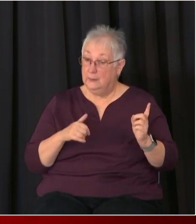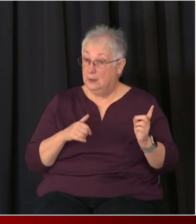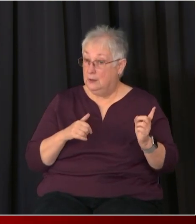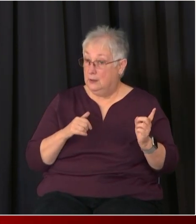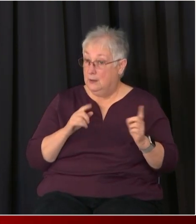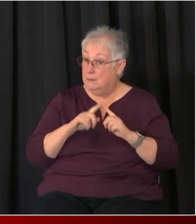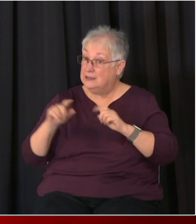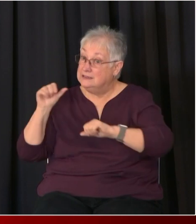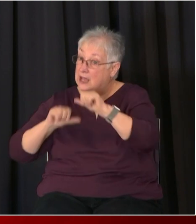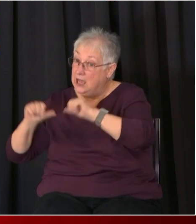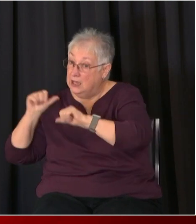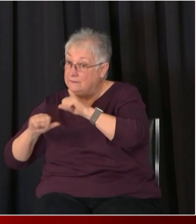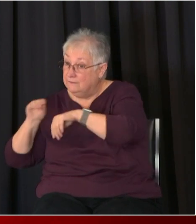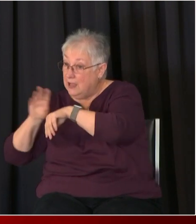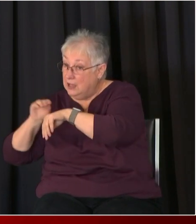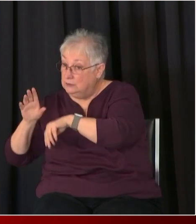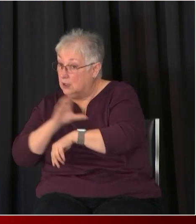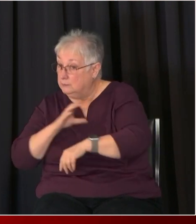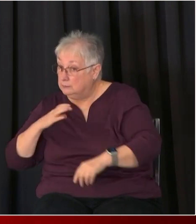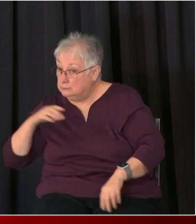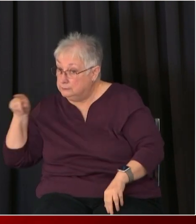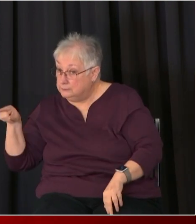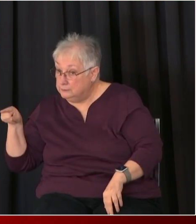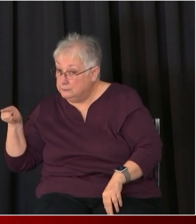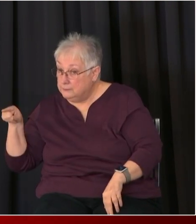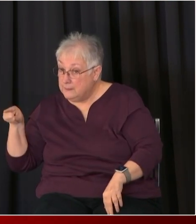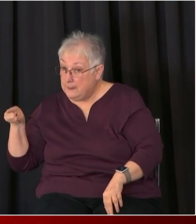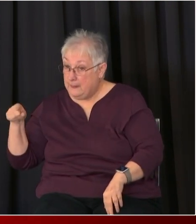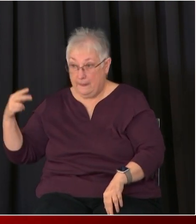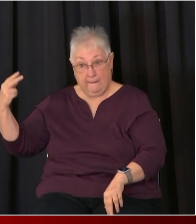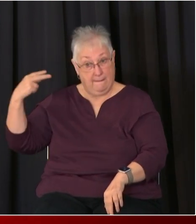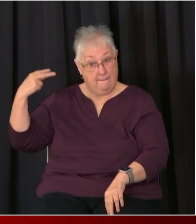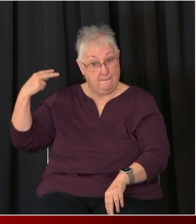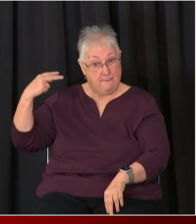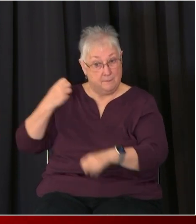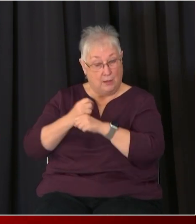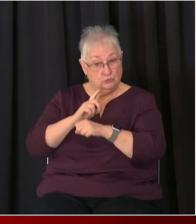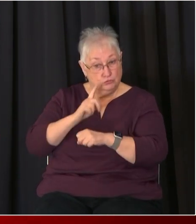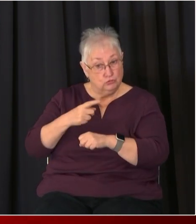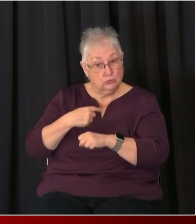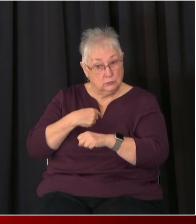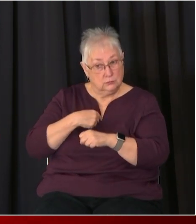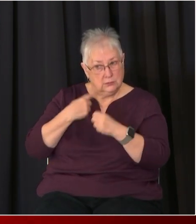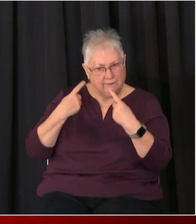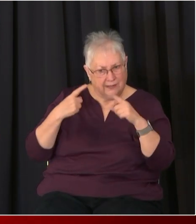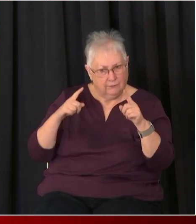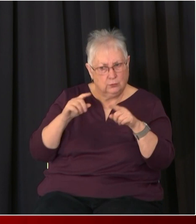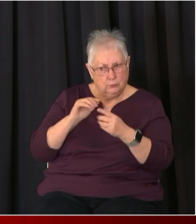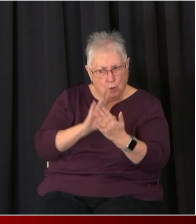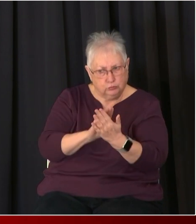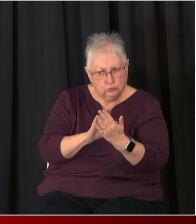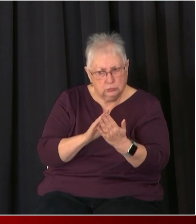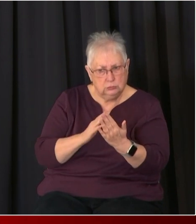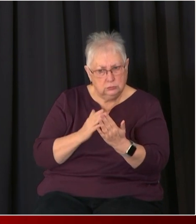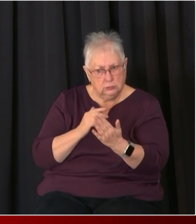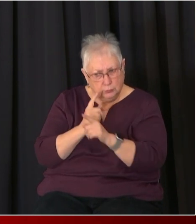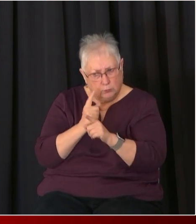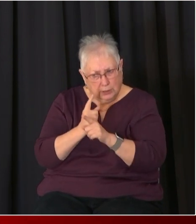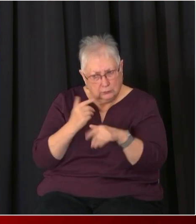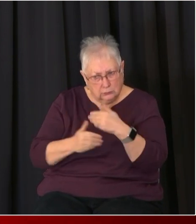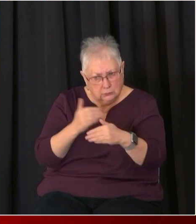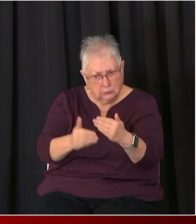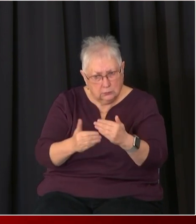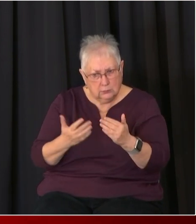responsibility is ensuring that we have an effective approach to addressing any concerns